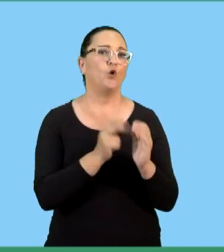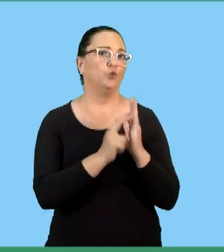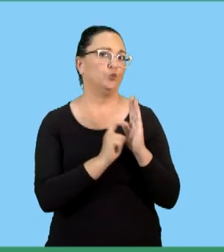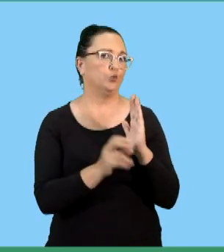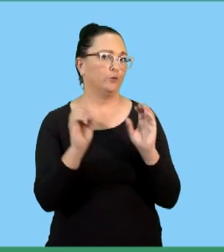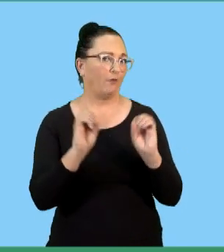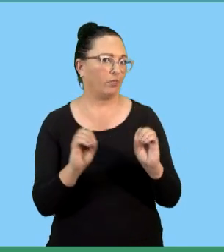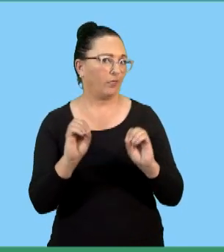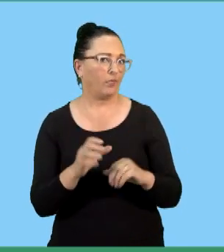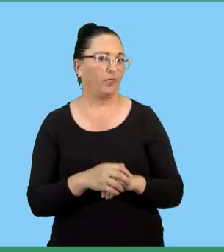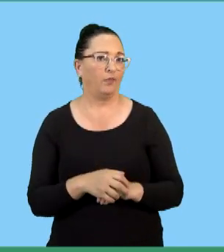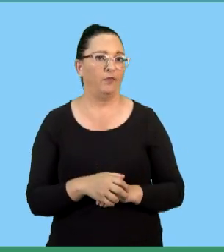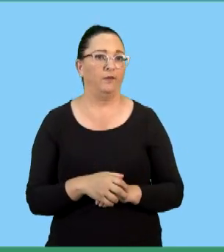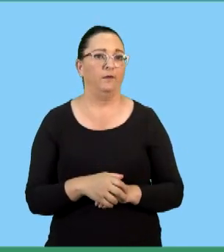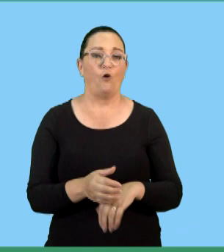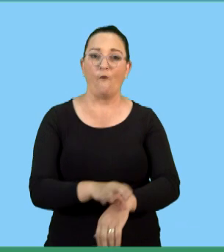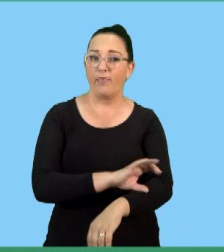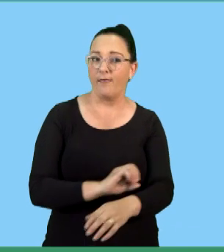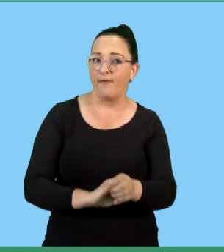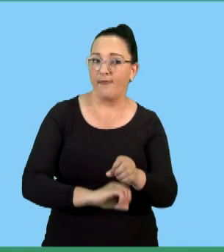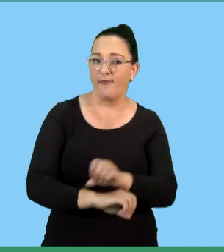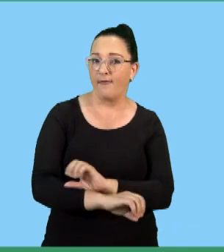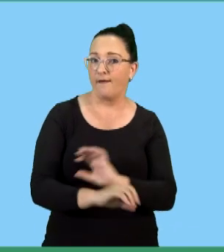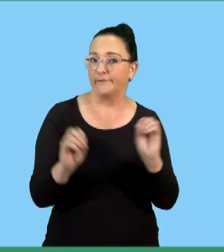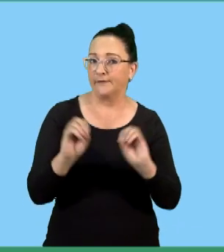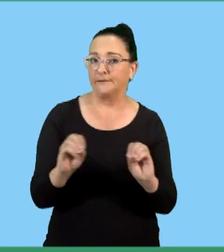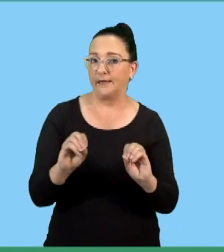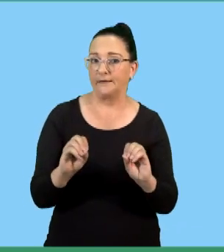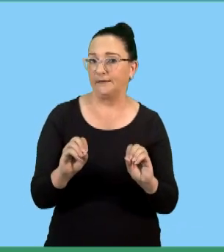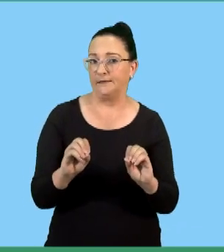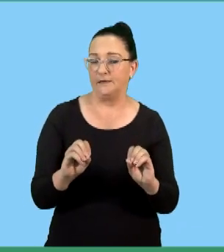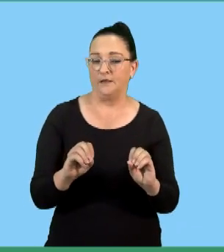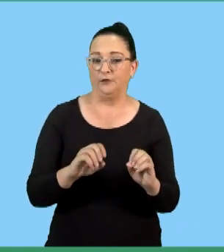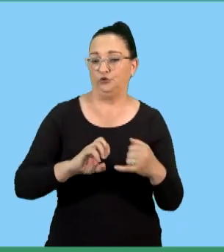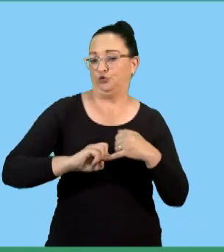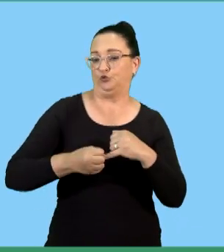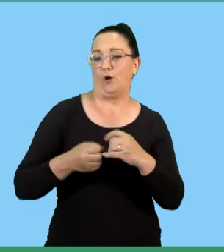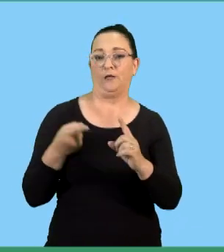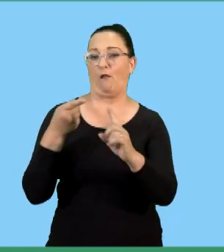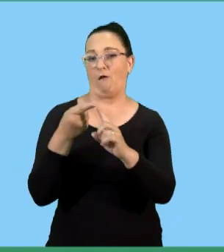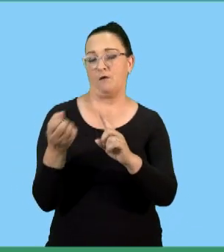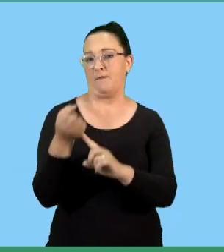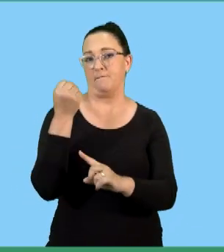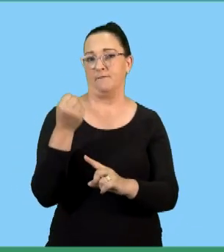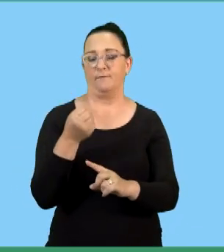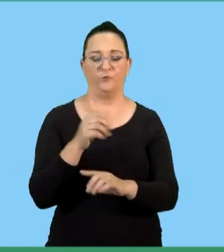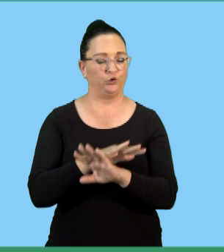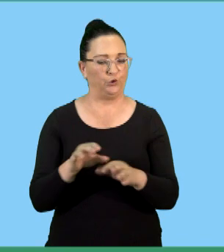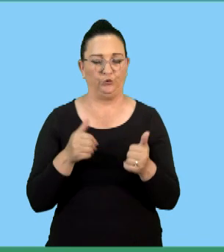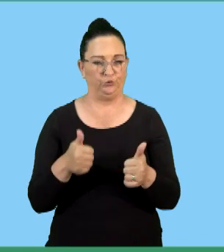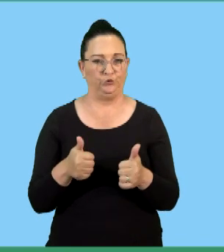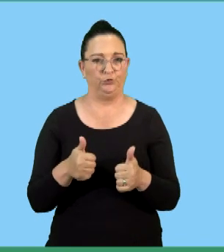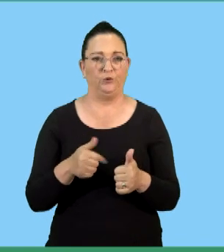adhered to or no effort is made to reach the target. So it's not a good thing for our business if we do